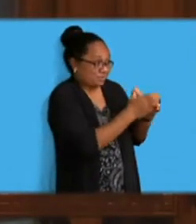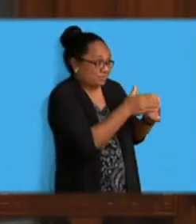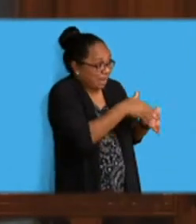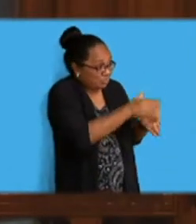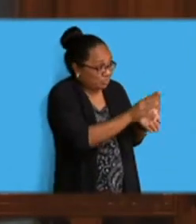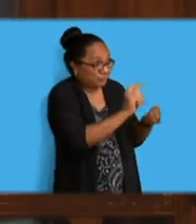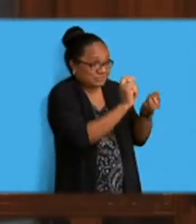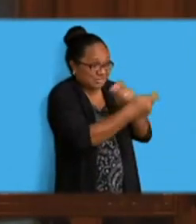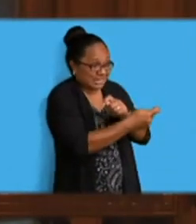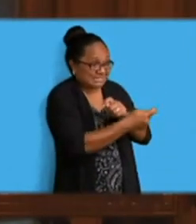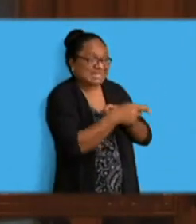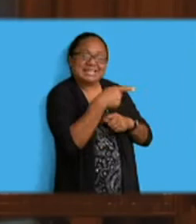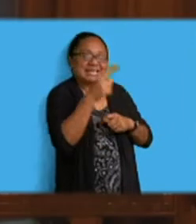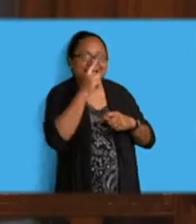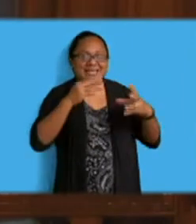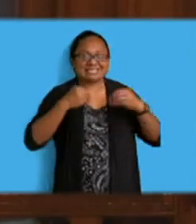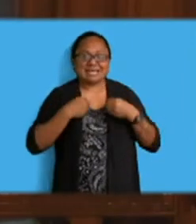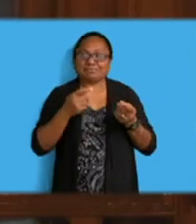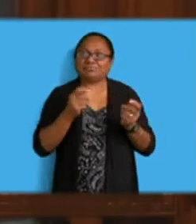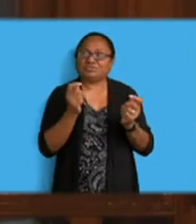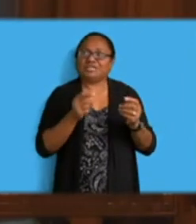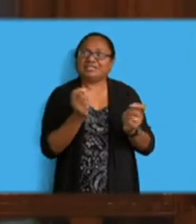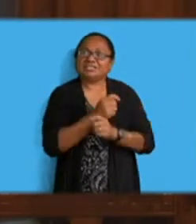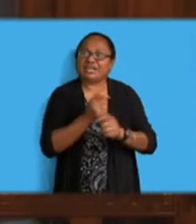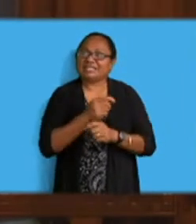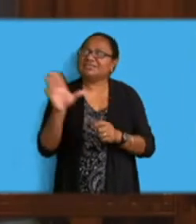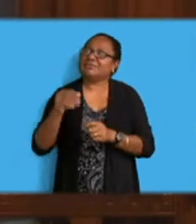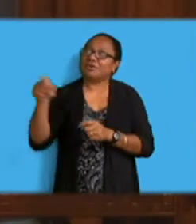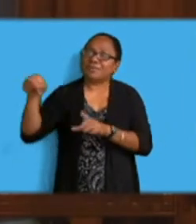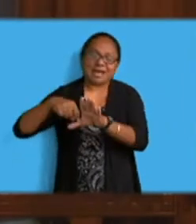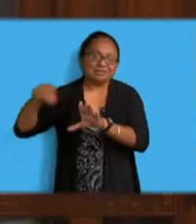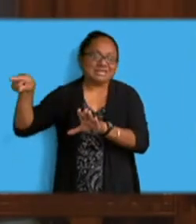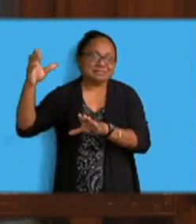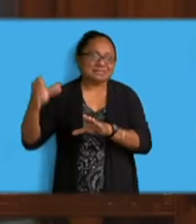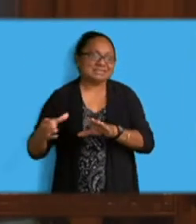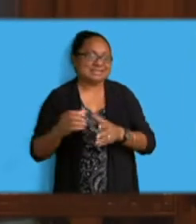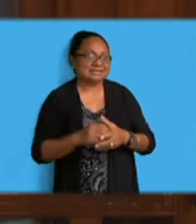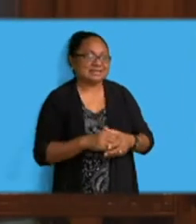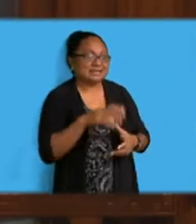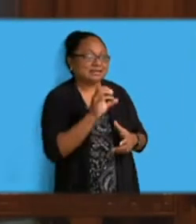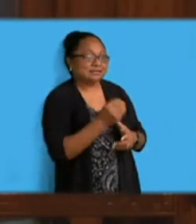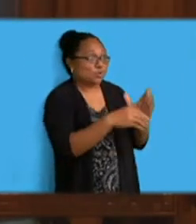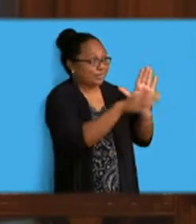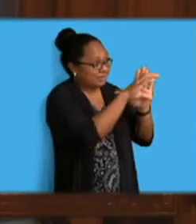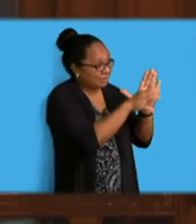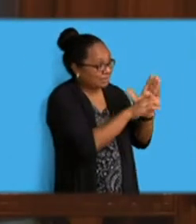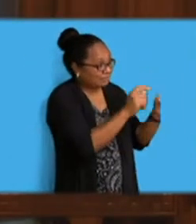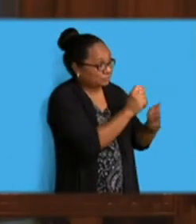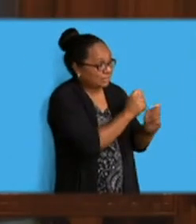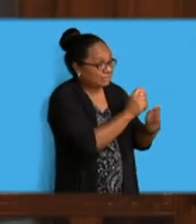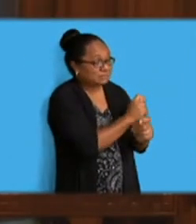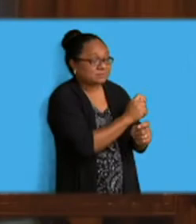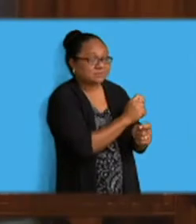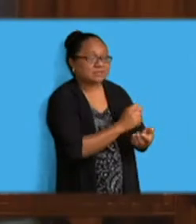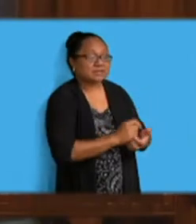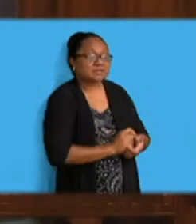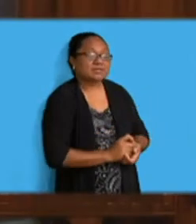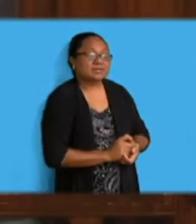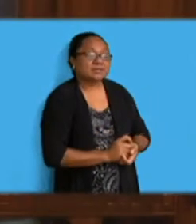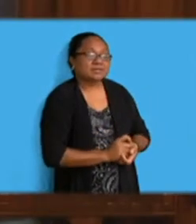change, we would not go ahead and make those changes. So these changes to the curriculum are